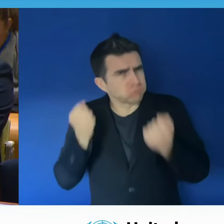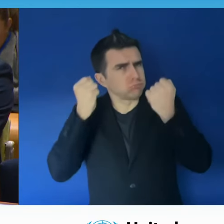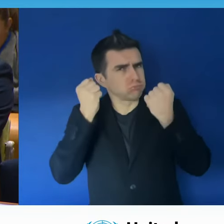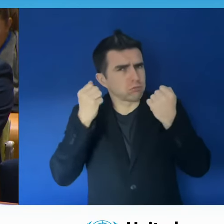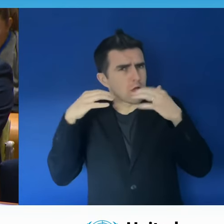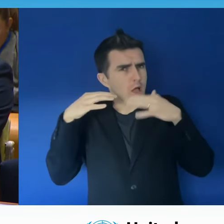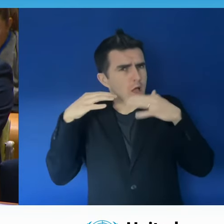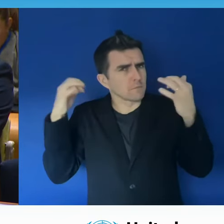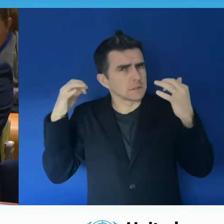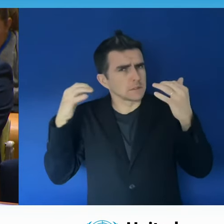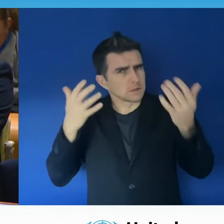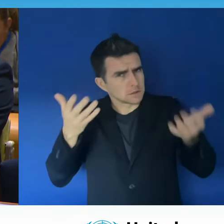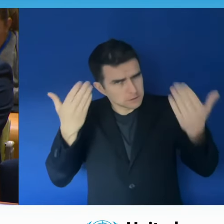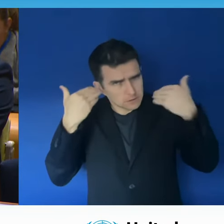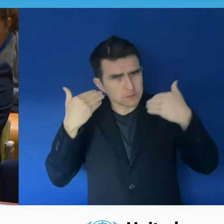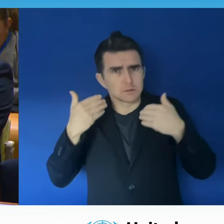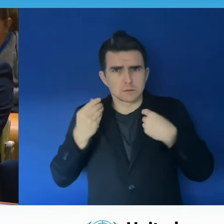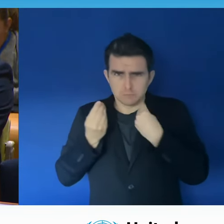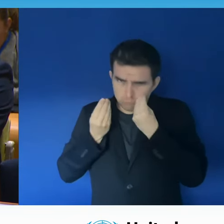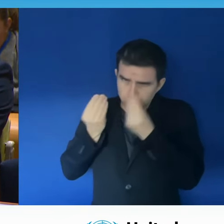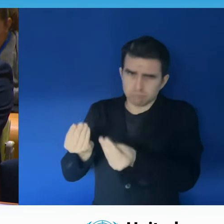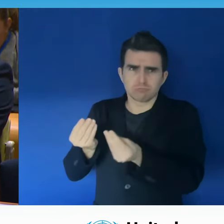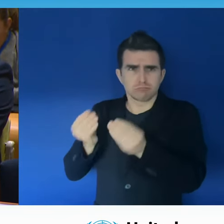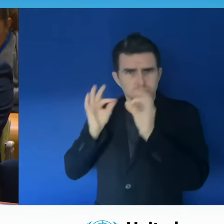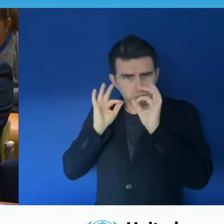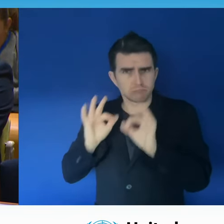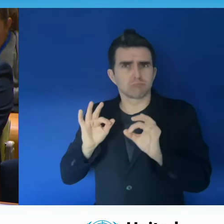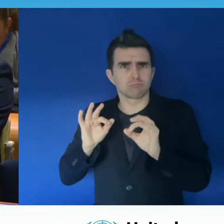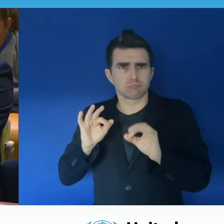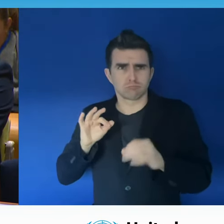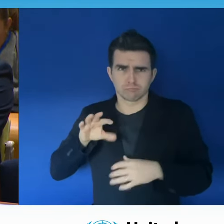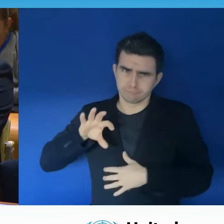and with this, setting aside the